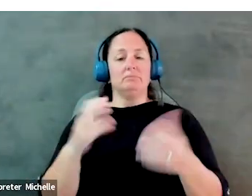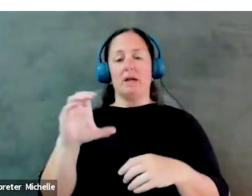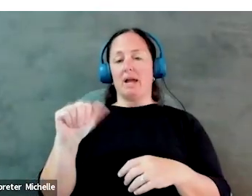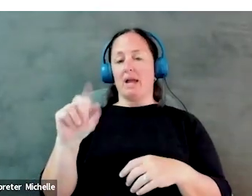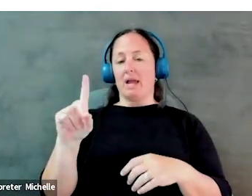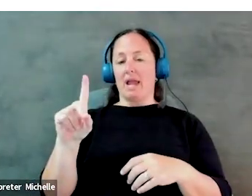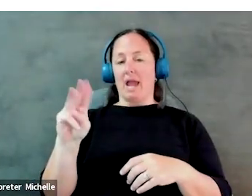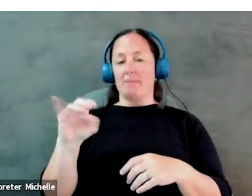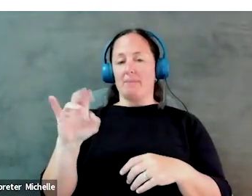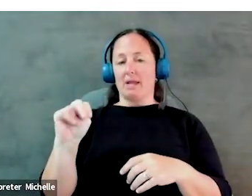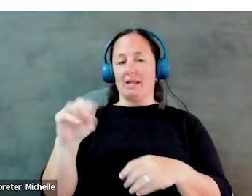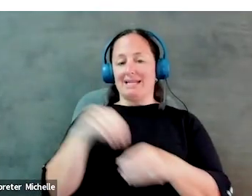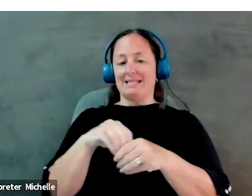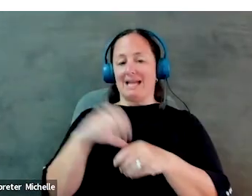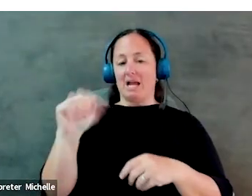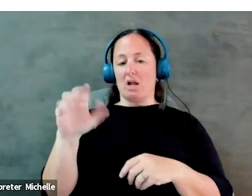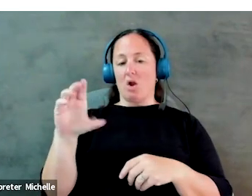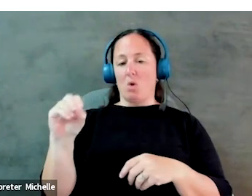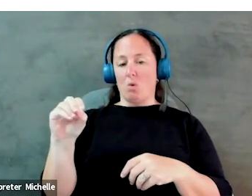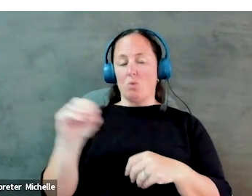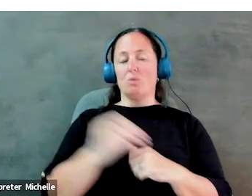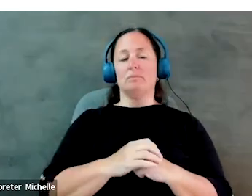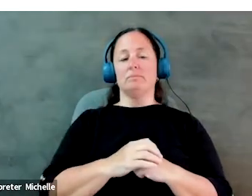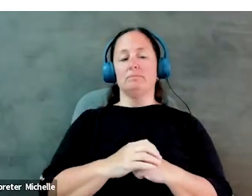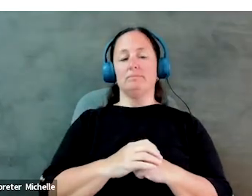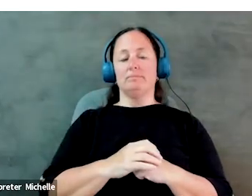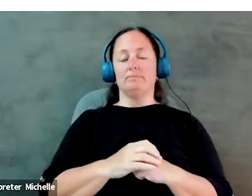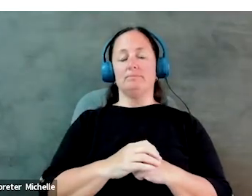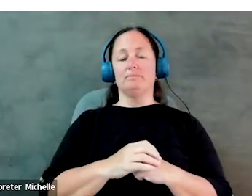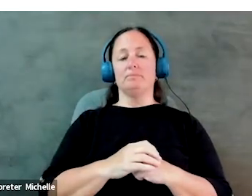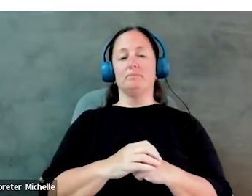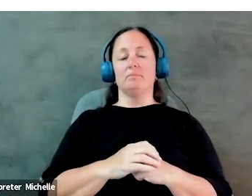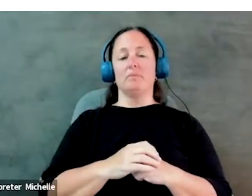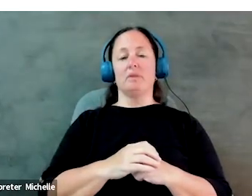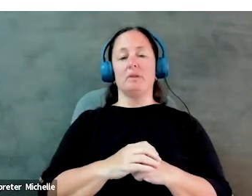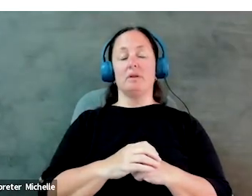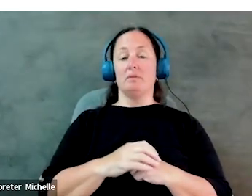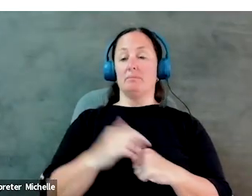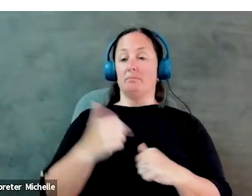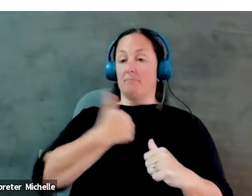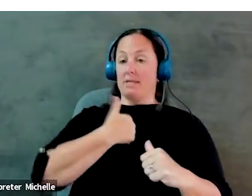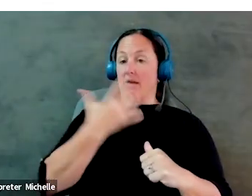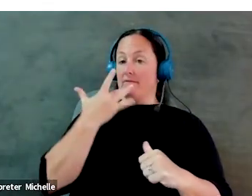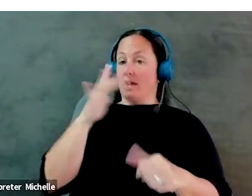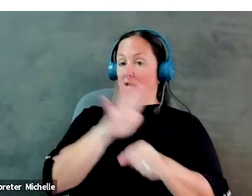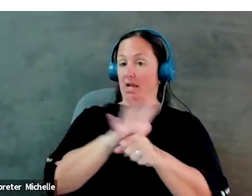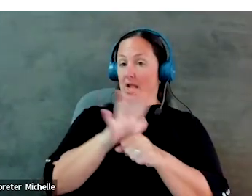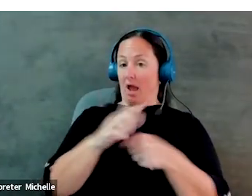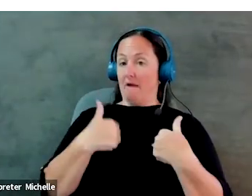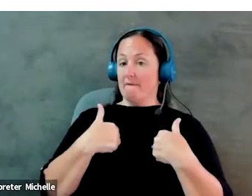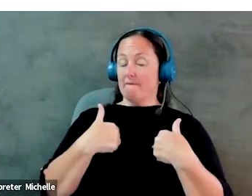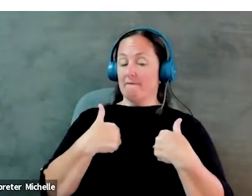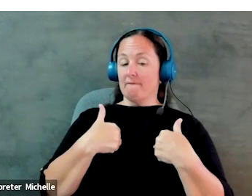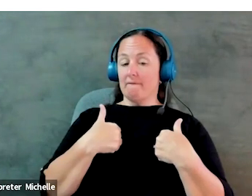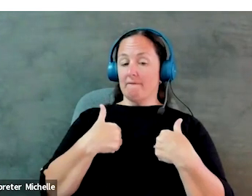about cadmium in cocoa. And I've been fortunate enough